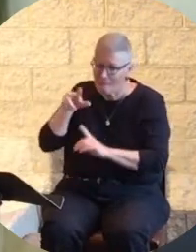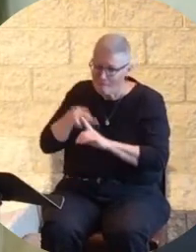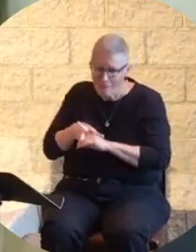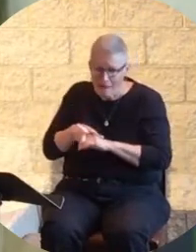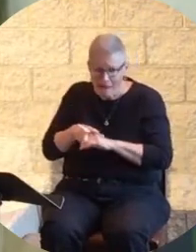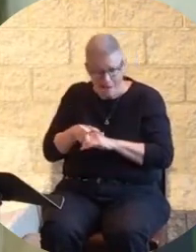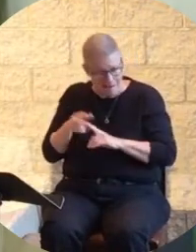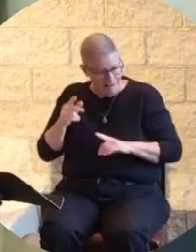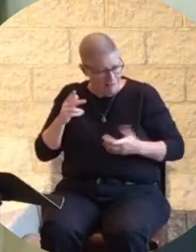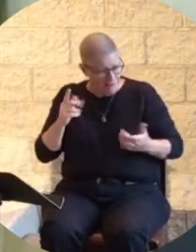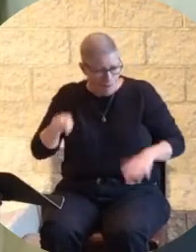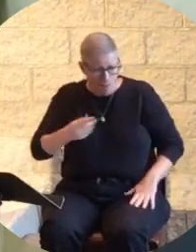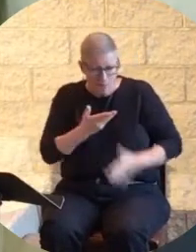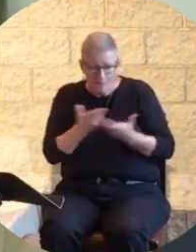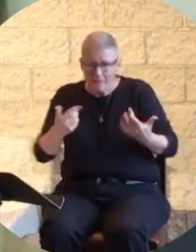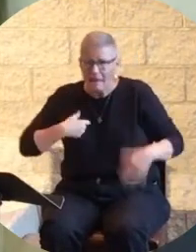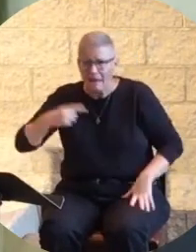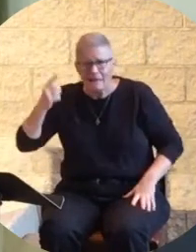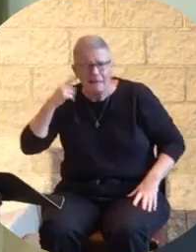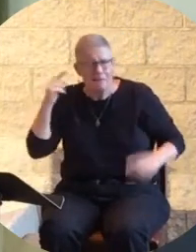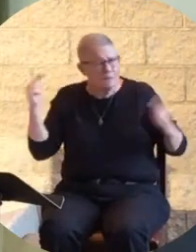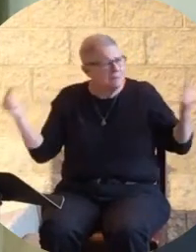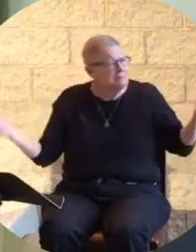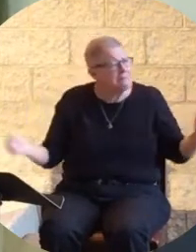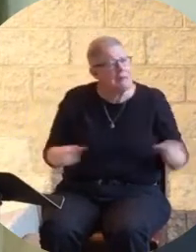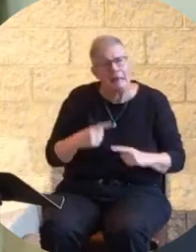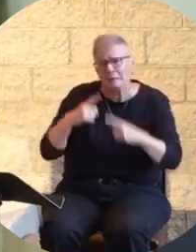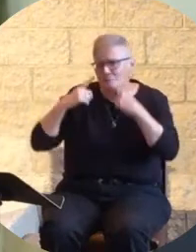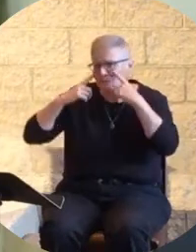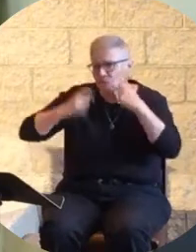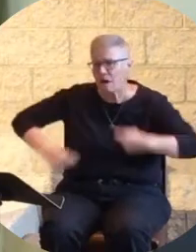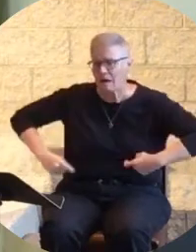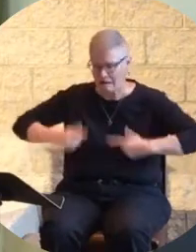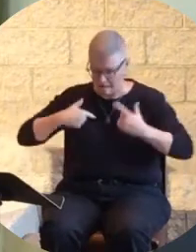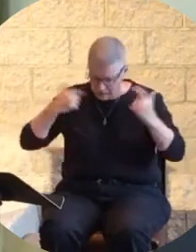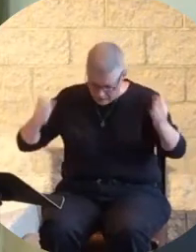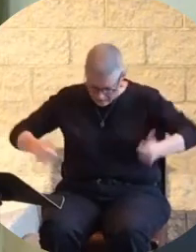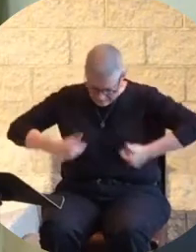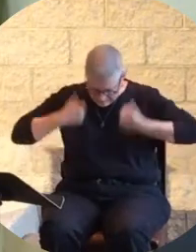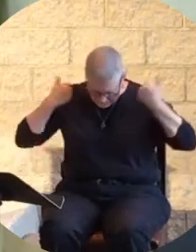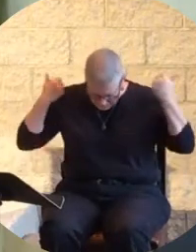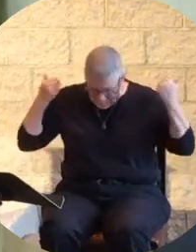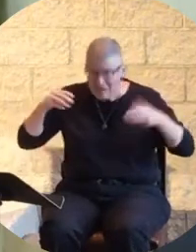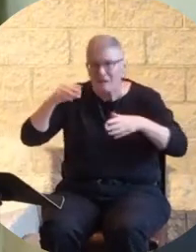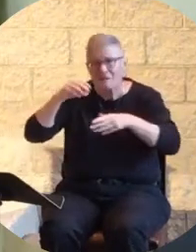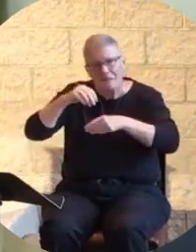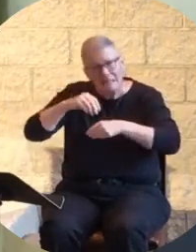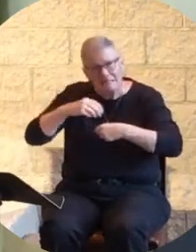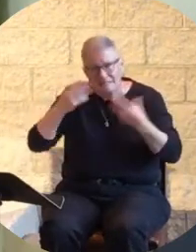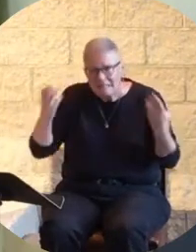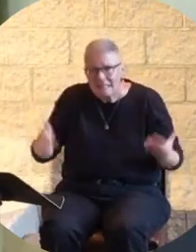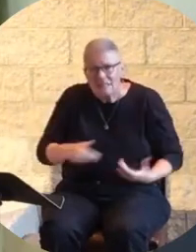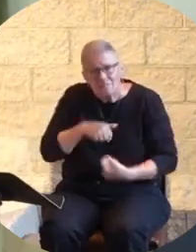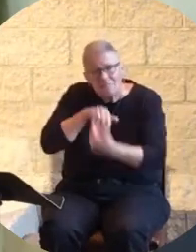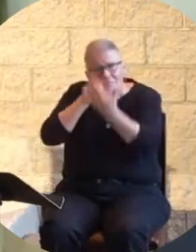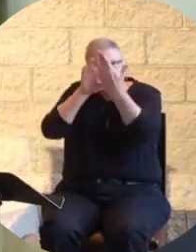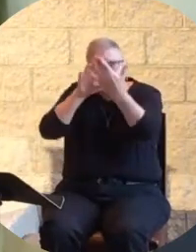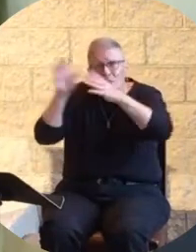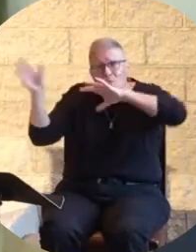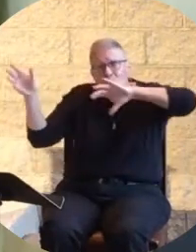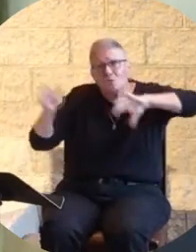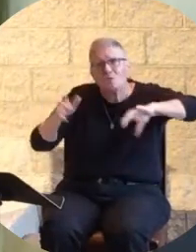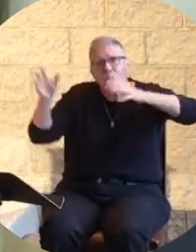sighs and cries. I live in the stormy presence. My hope in